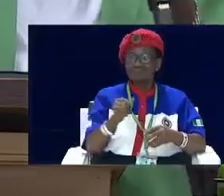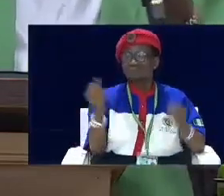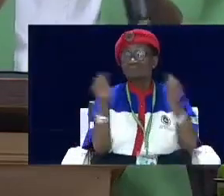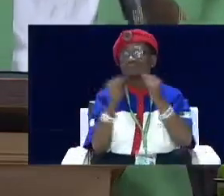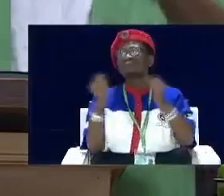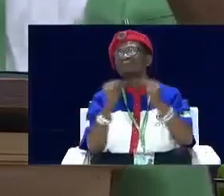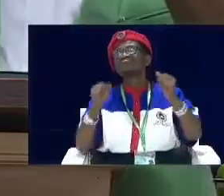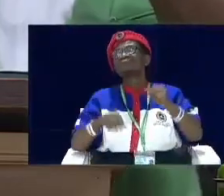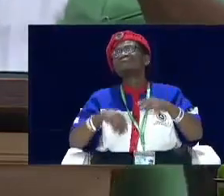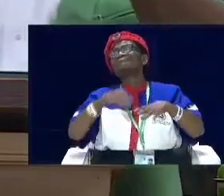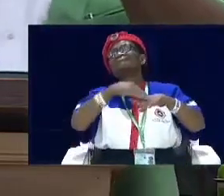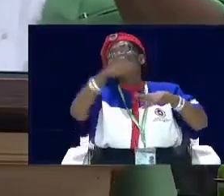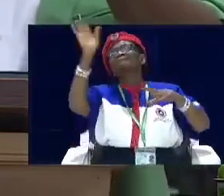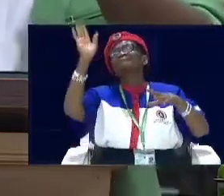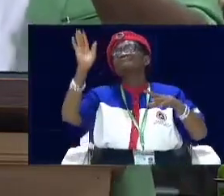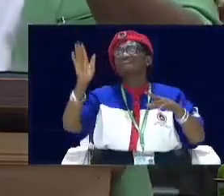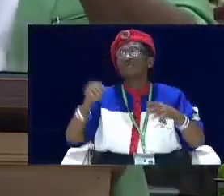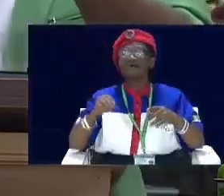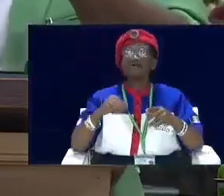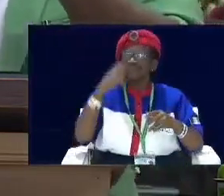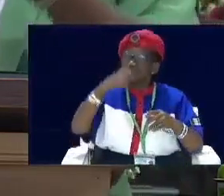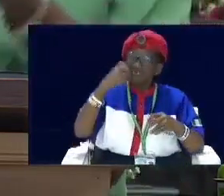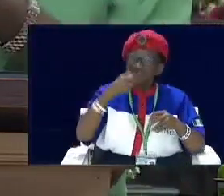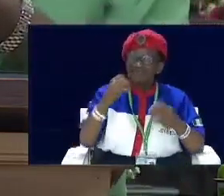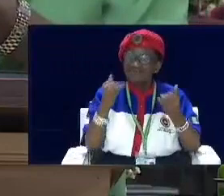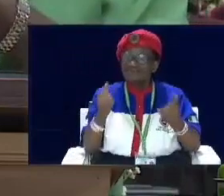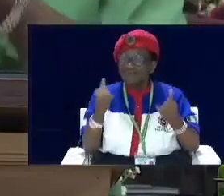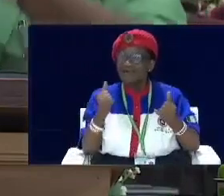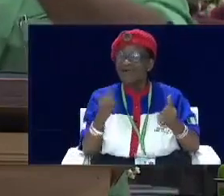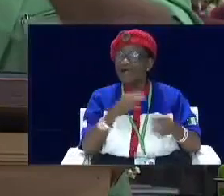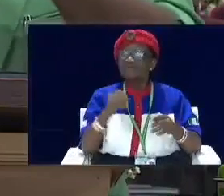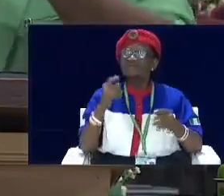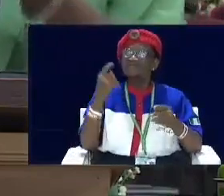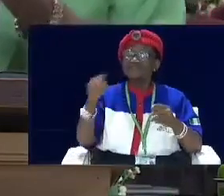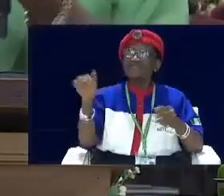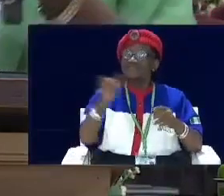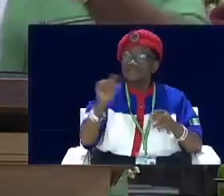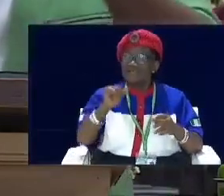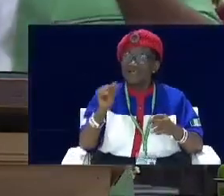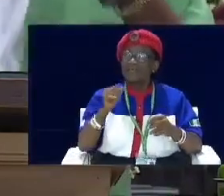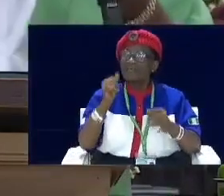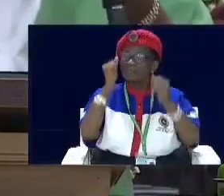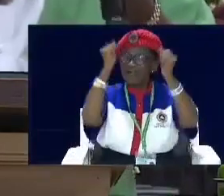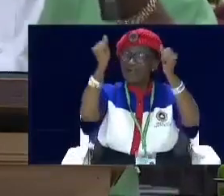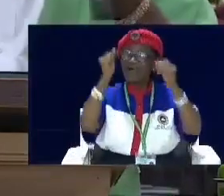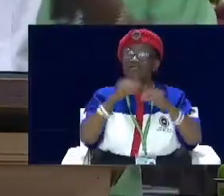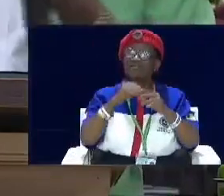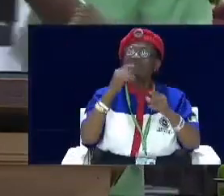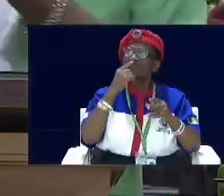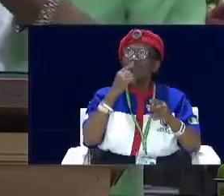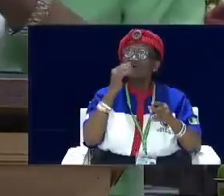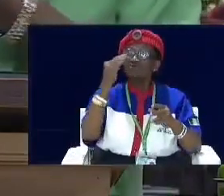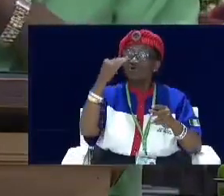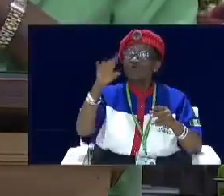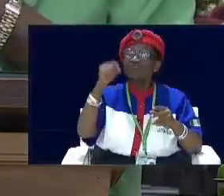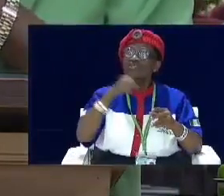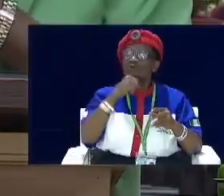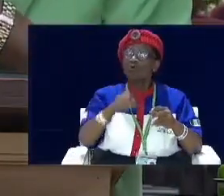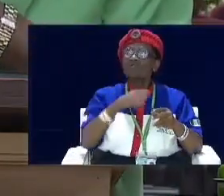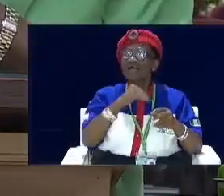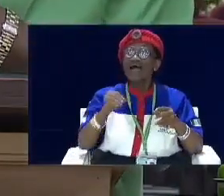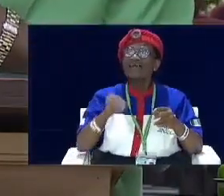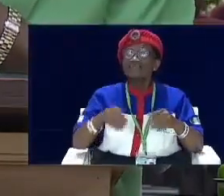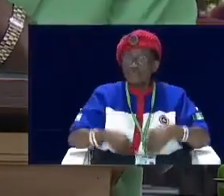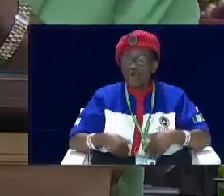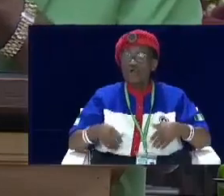Teremoko Shanda has the same power in the mouth of the old as well as in the mouth of the young. Irú